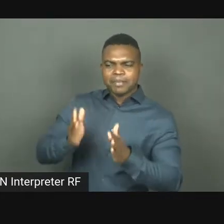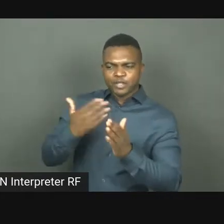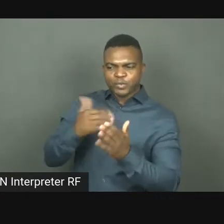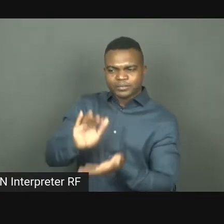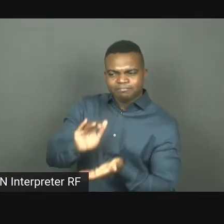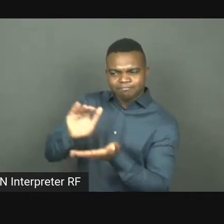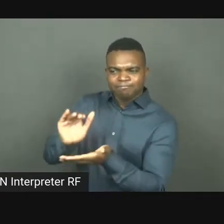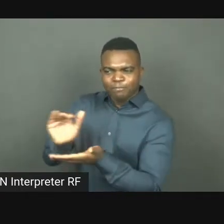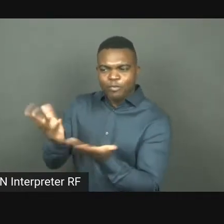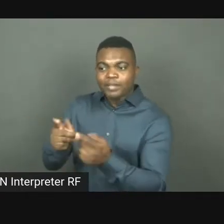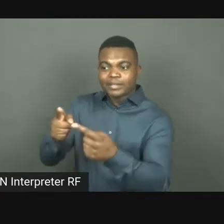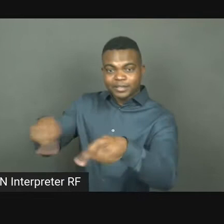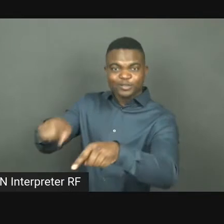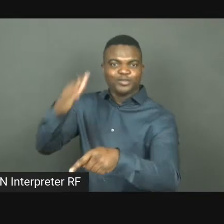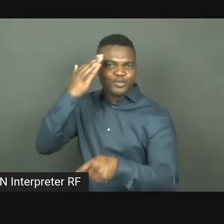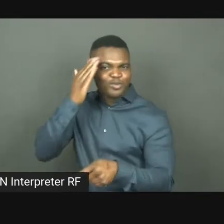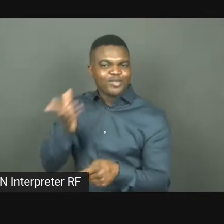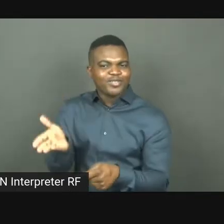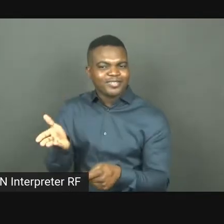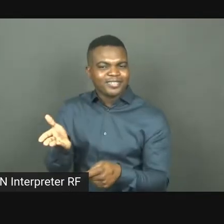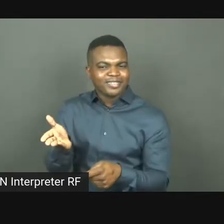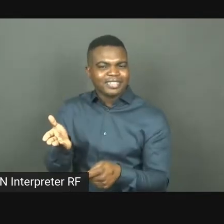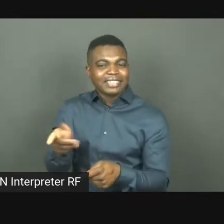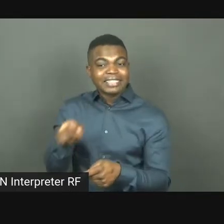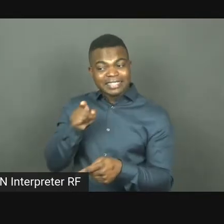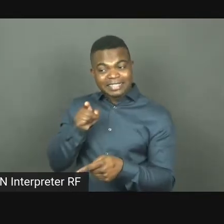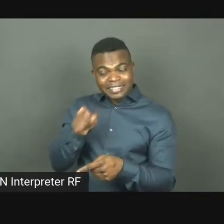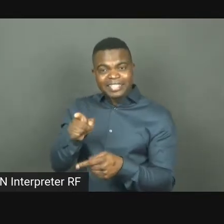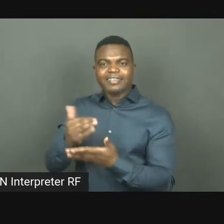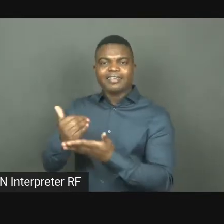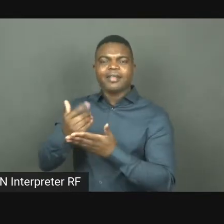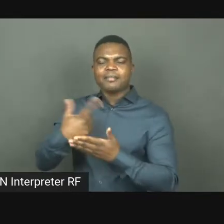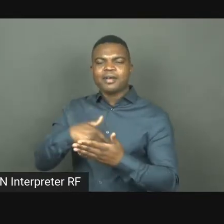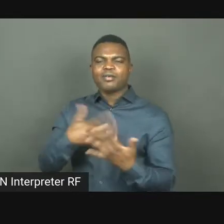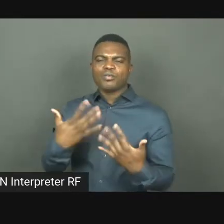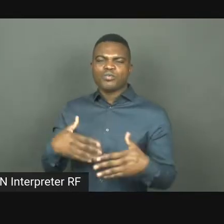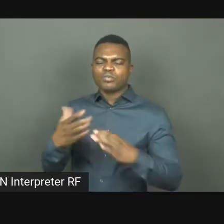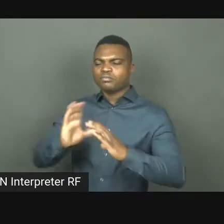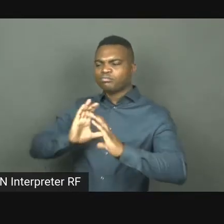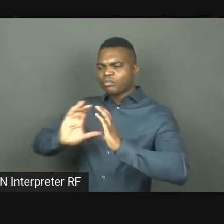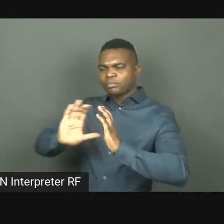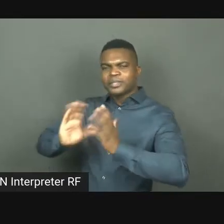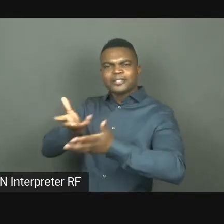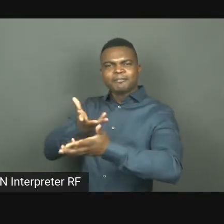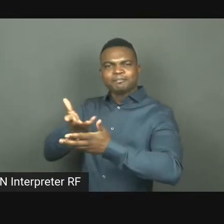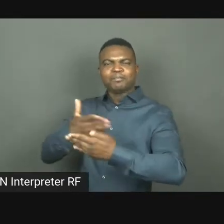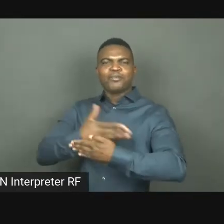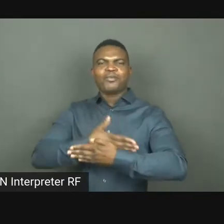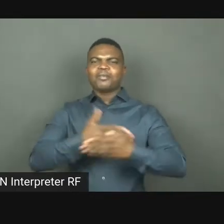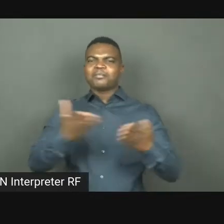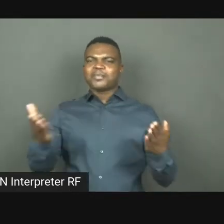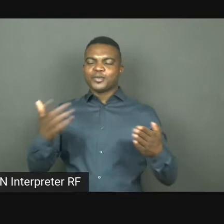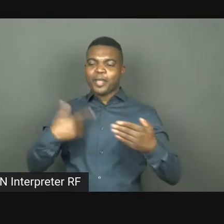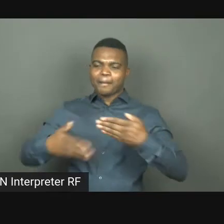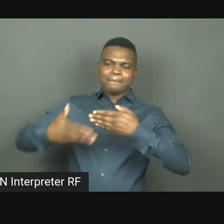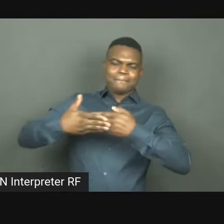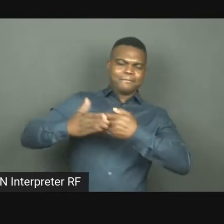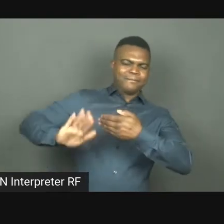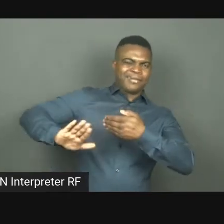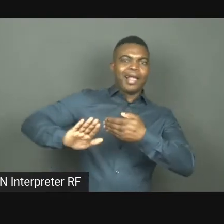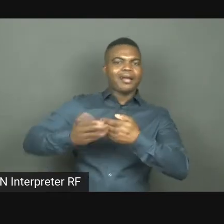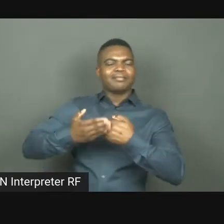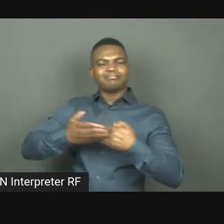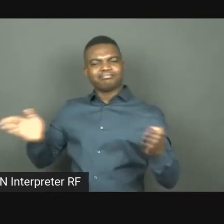of us know, and which must be addressed, is that power structures that govern humanitarian response still engage